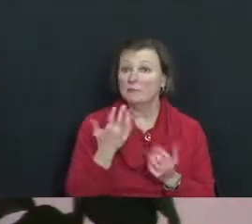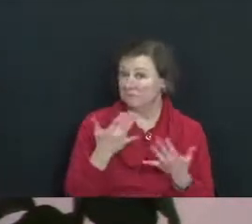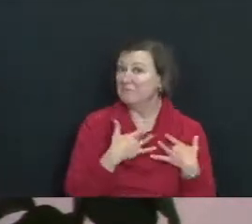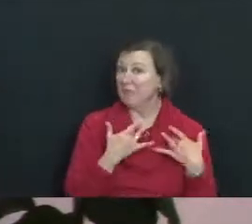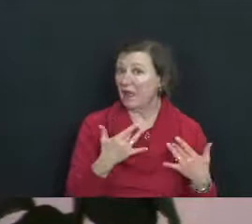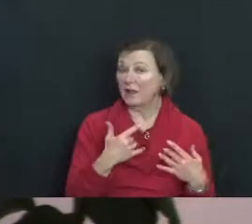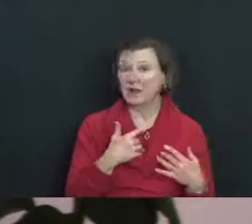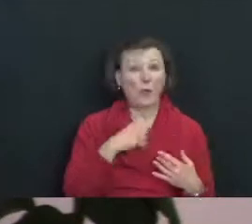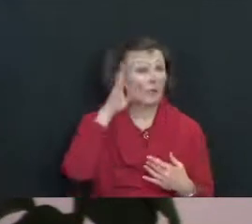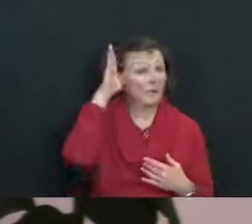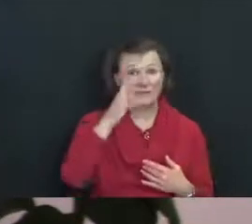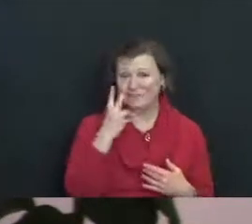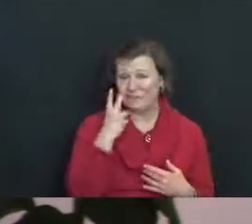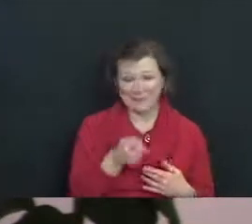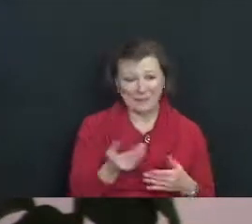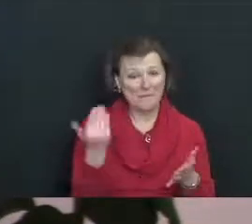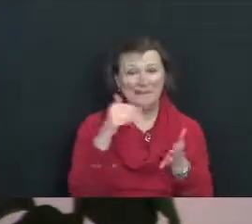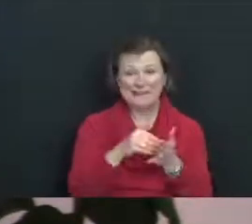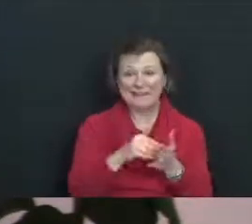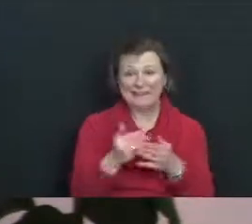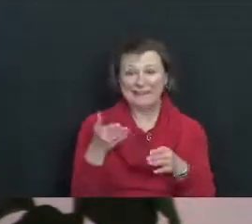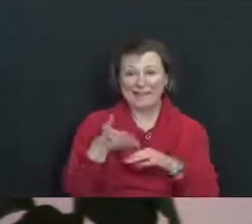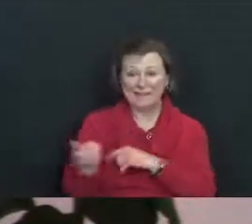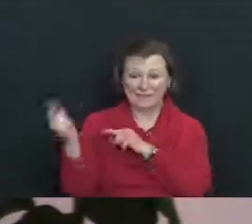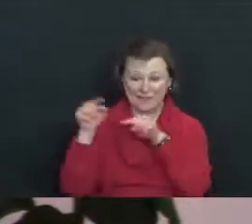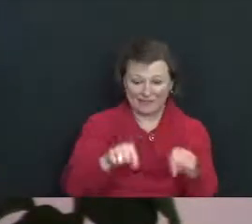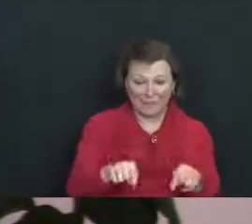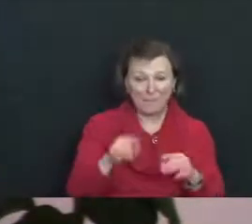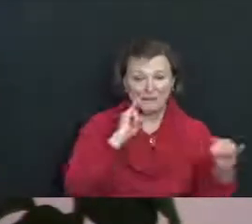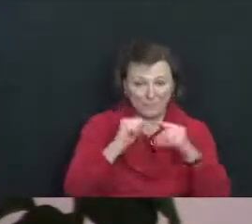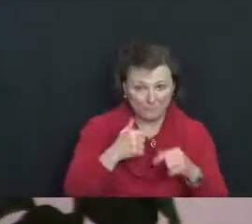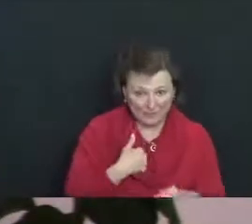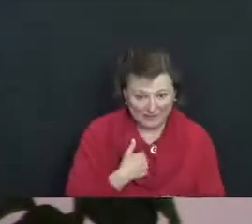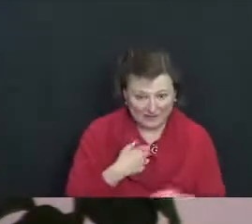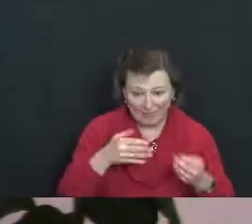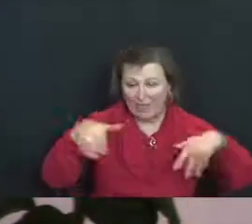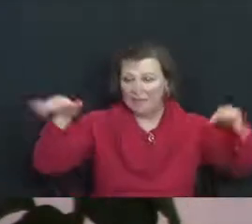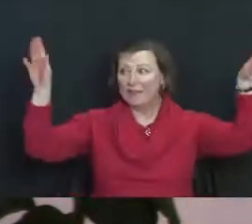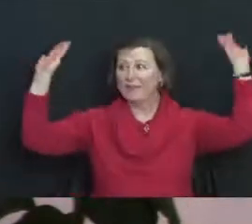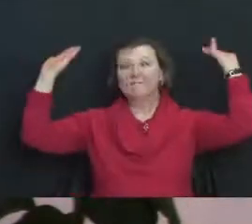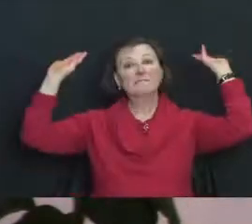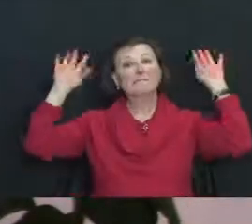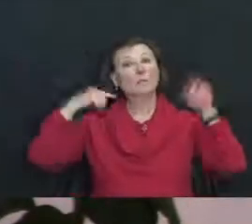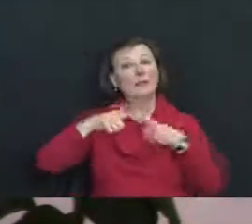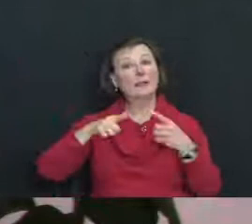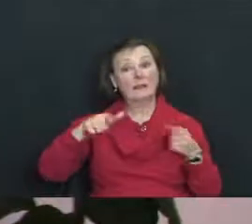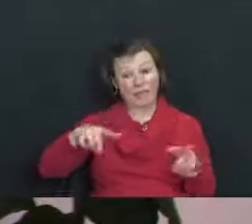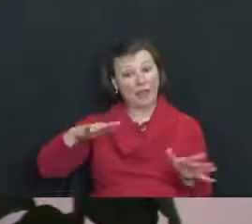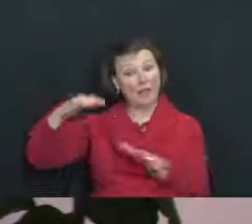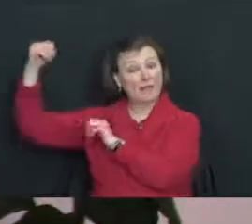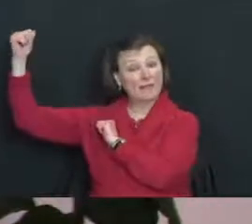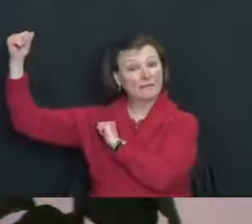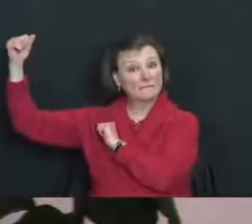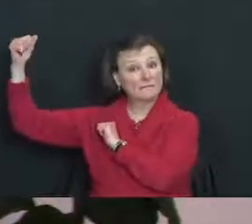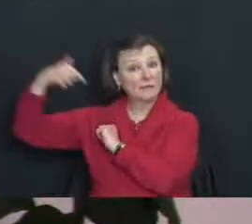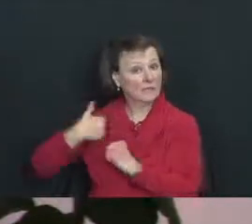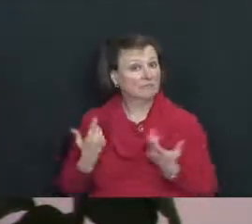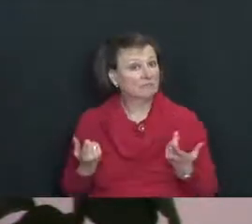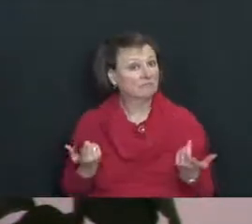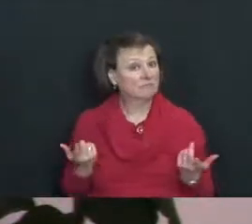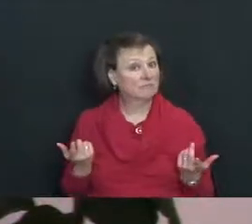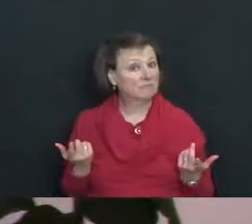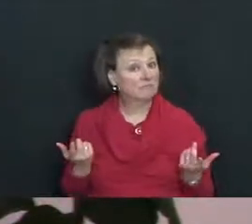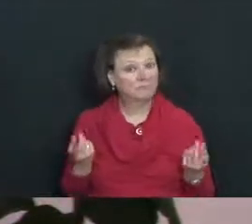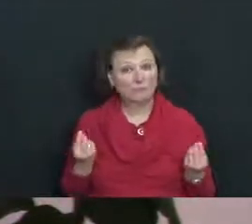never see them again after they come to interview me, and so whenever they leave,